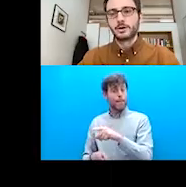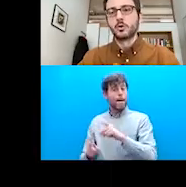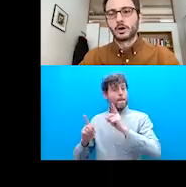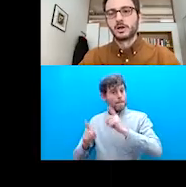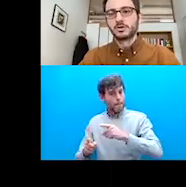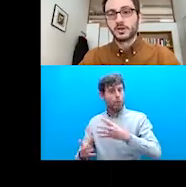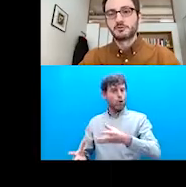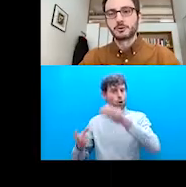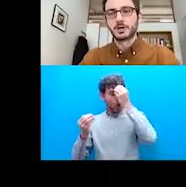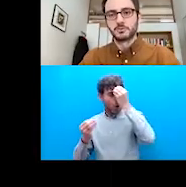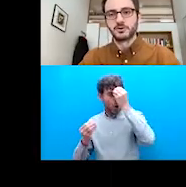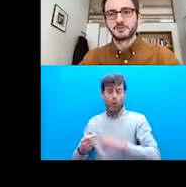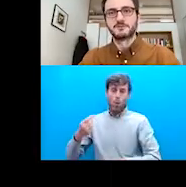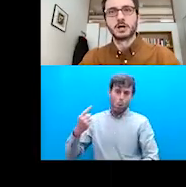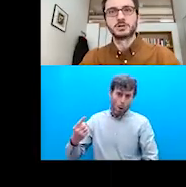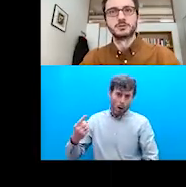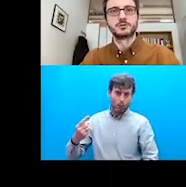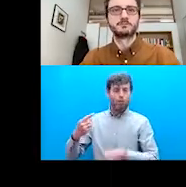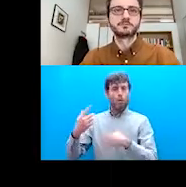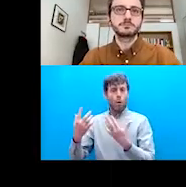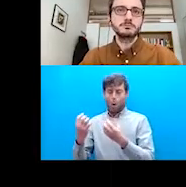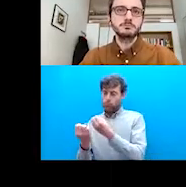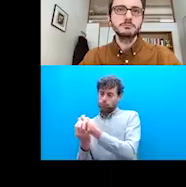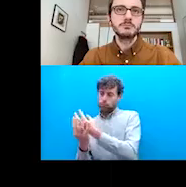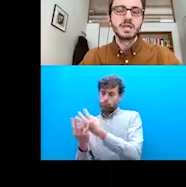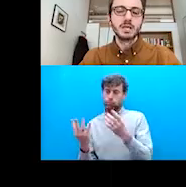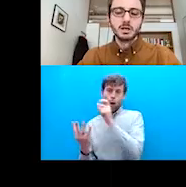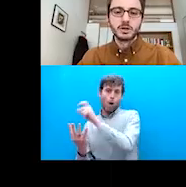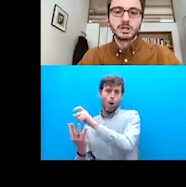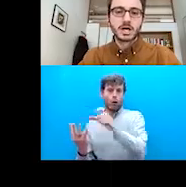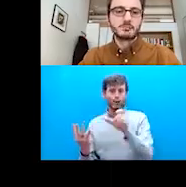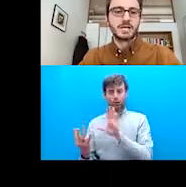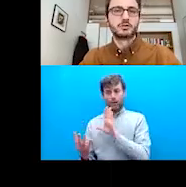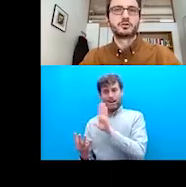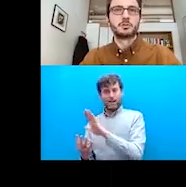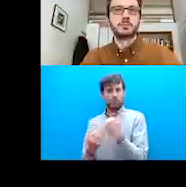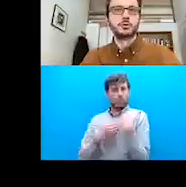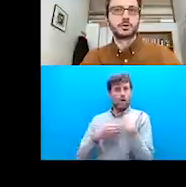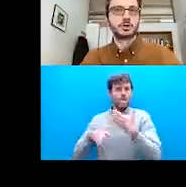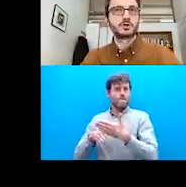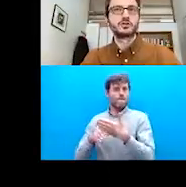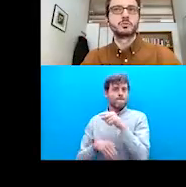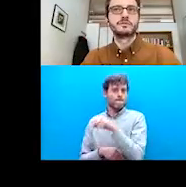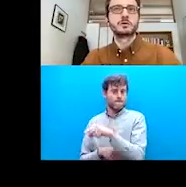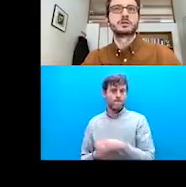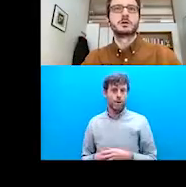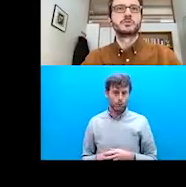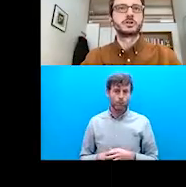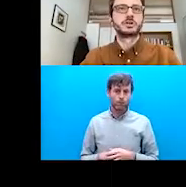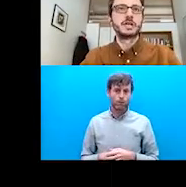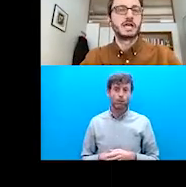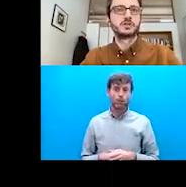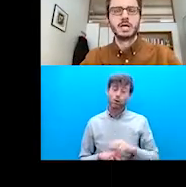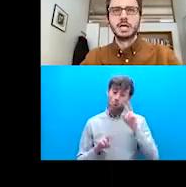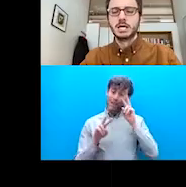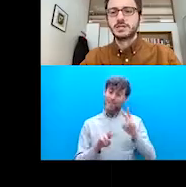one or several composition functions. So in the cut minus compose contrast, we found that